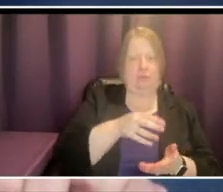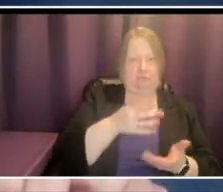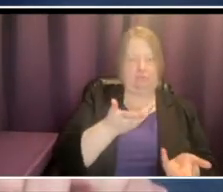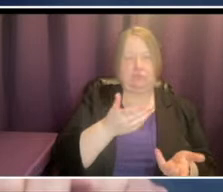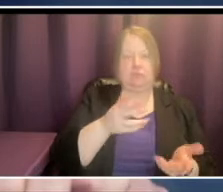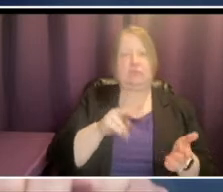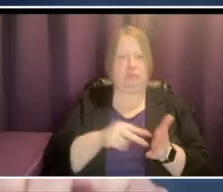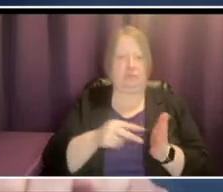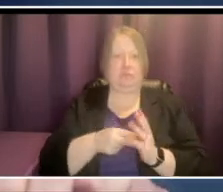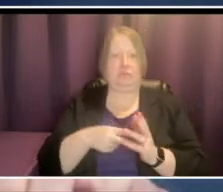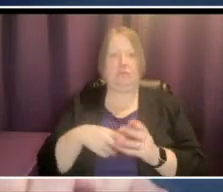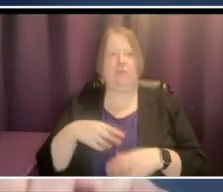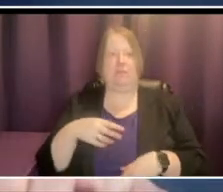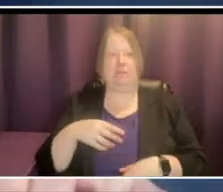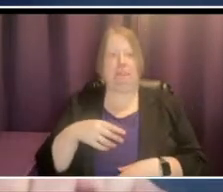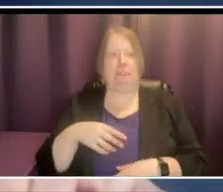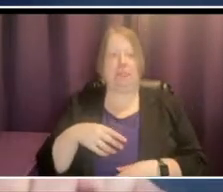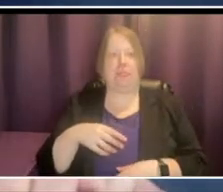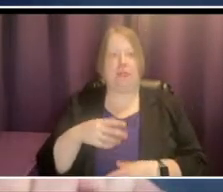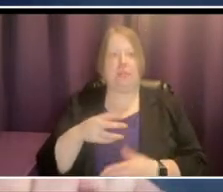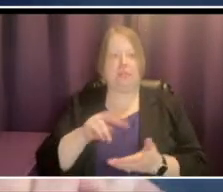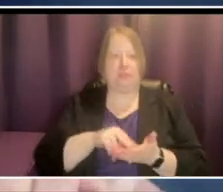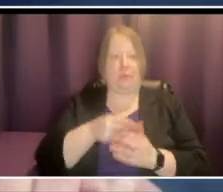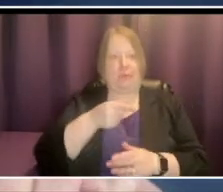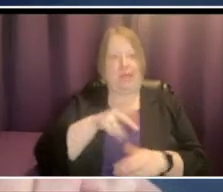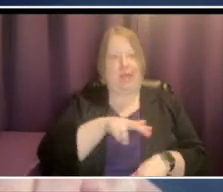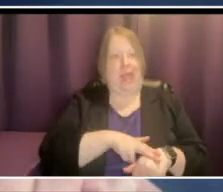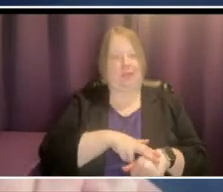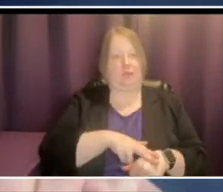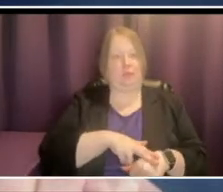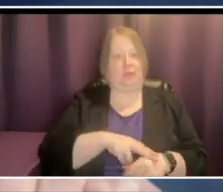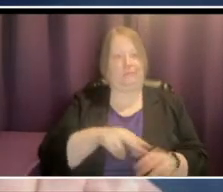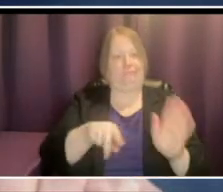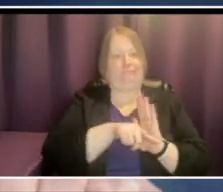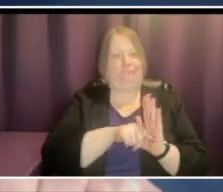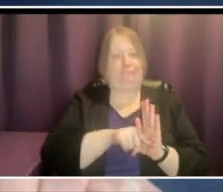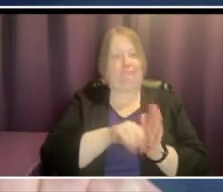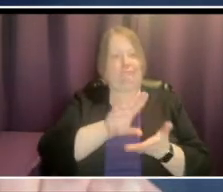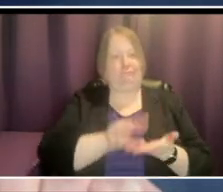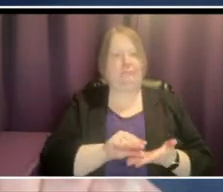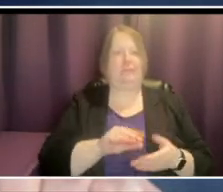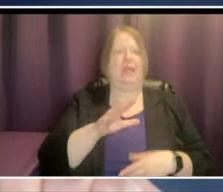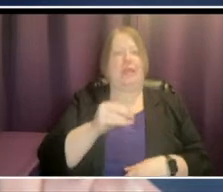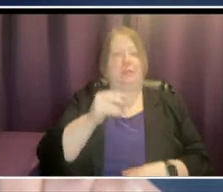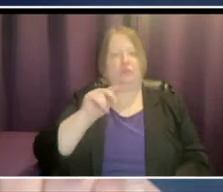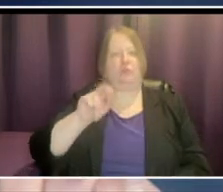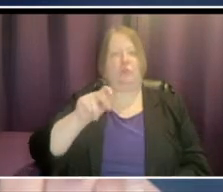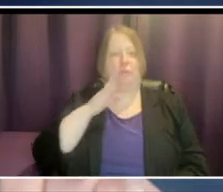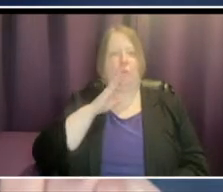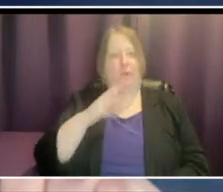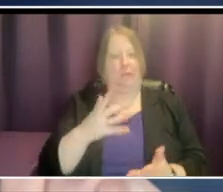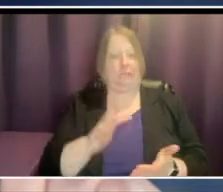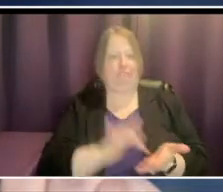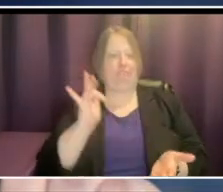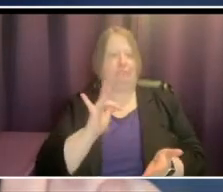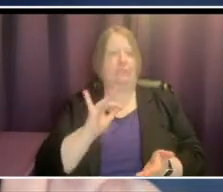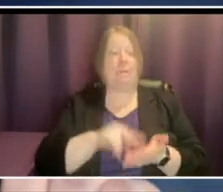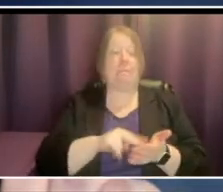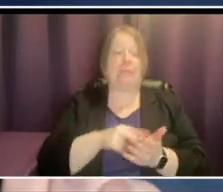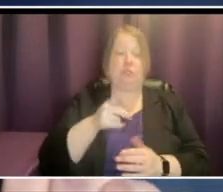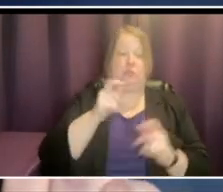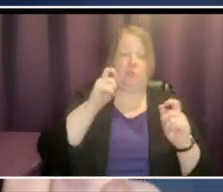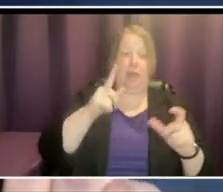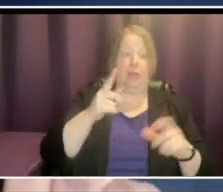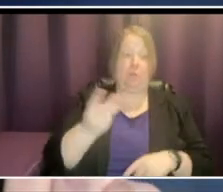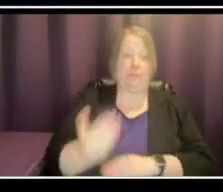have a natural disadvantage, and Trump's going to take advantage of it. That's our strategy. He's going to declare himself a winner. So when you wake up Wednesday morning, it's